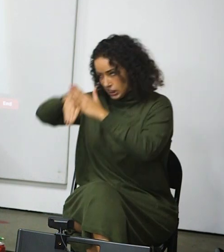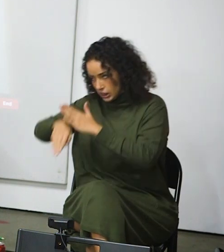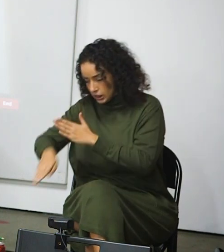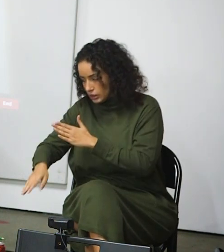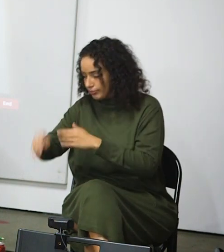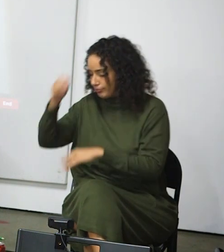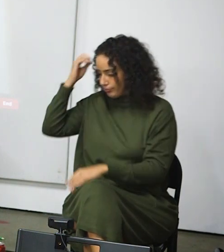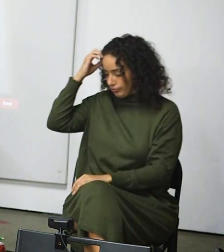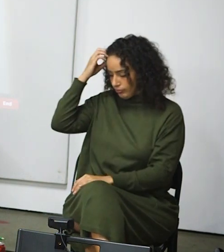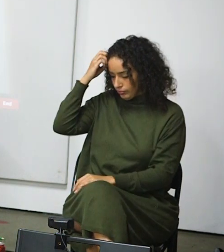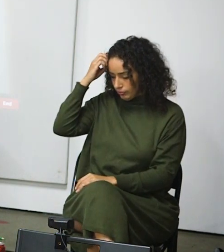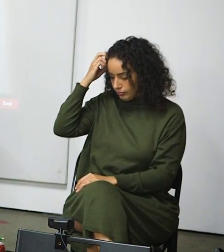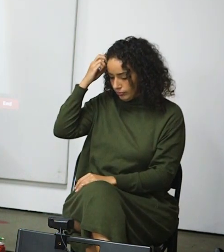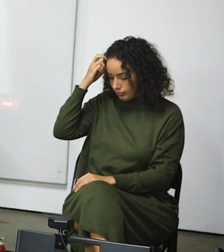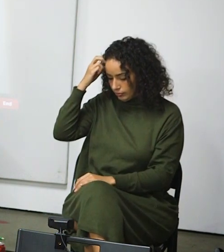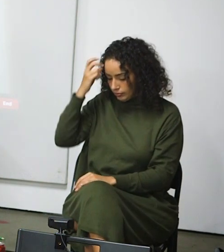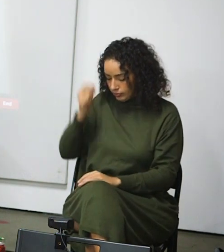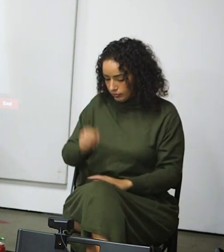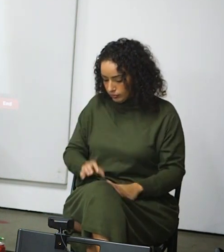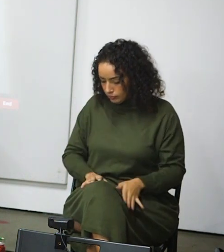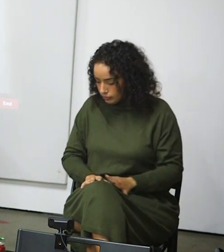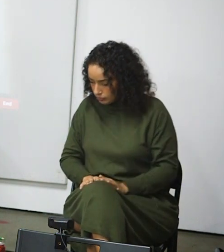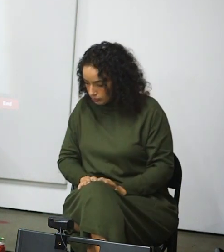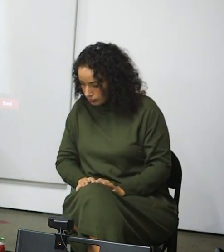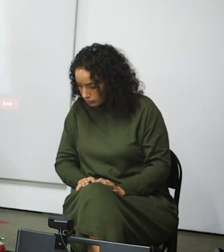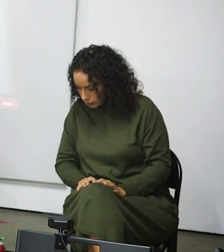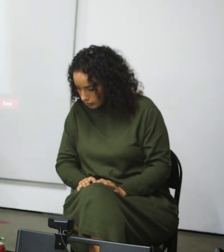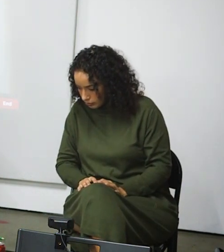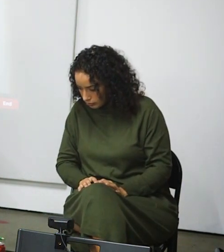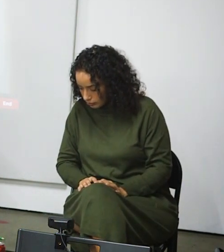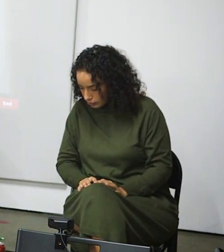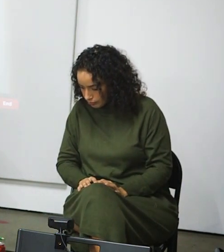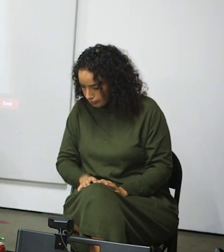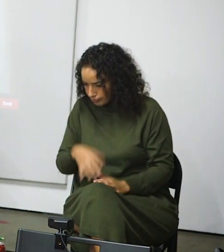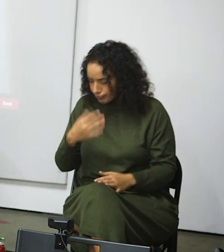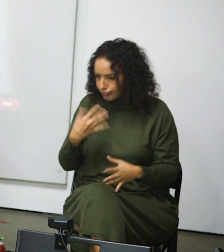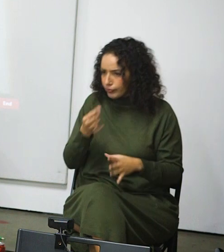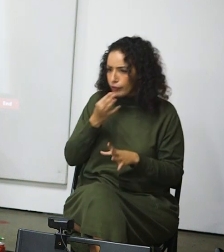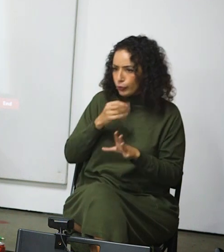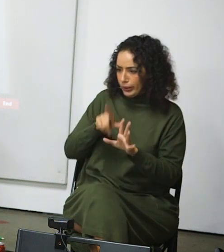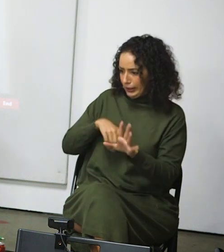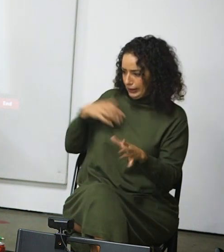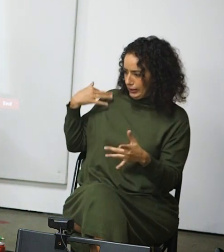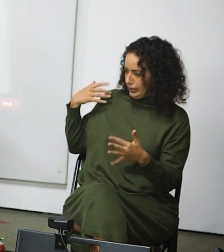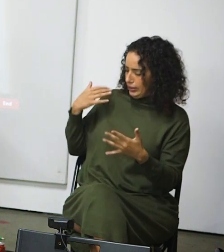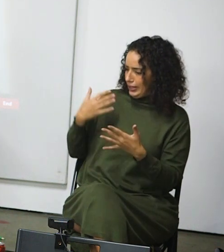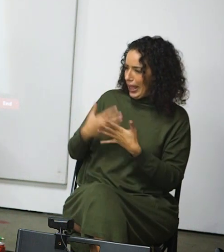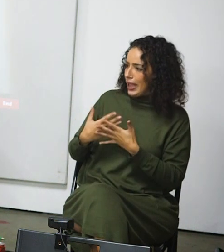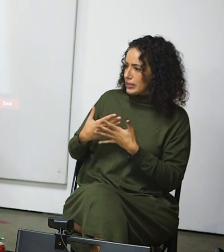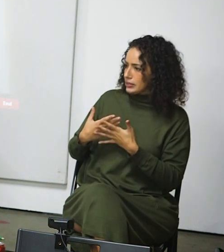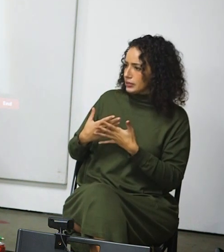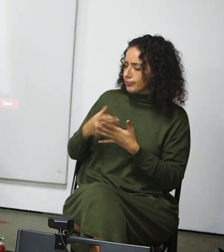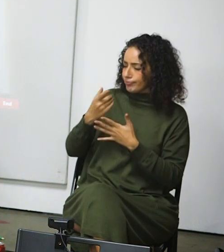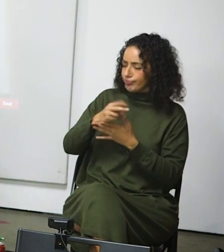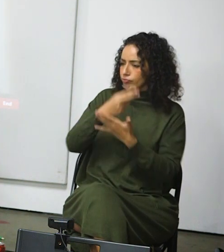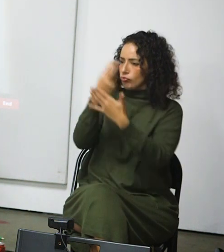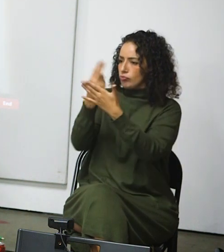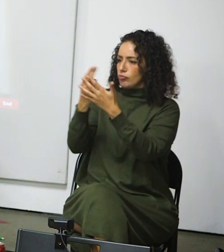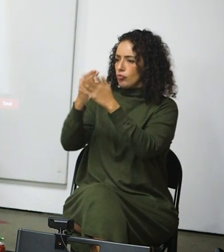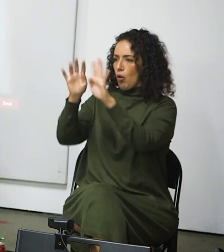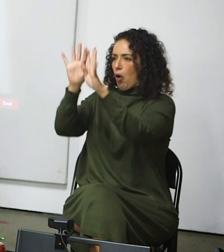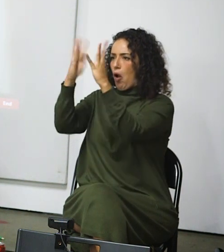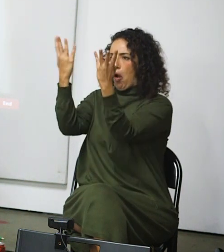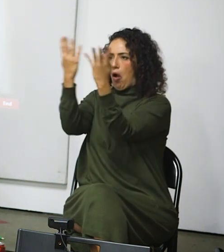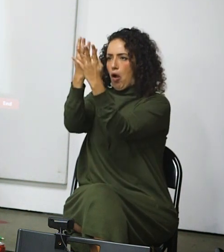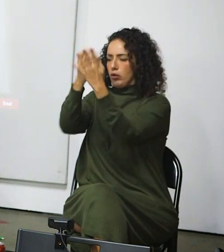echo that. I think that there was a couple of years where it was fashionable for art commissioners to support this